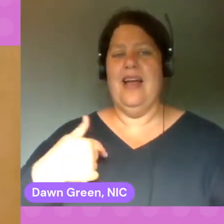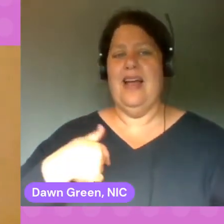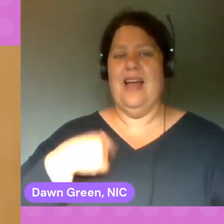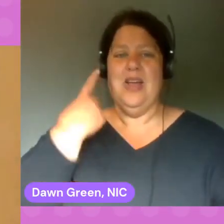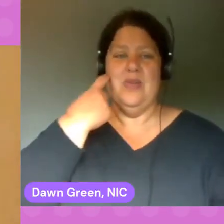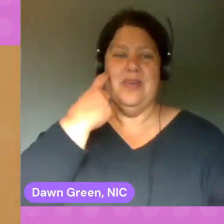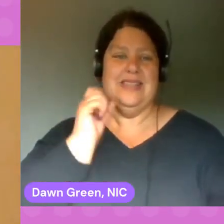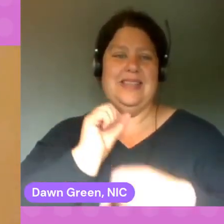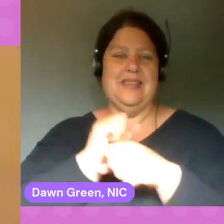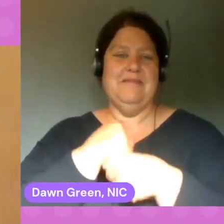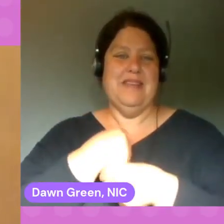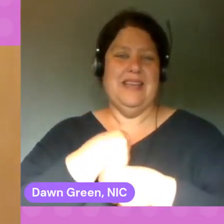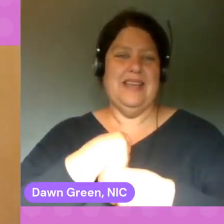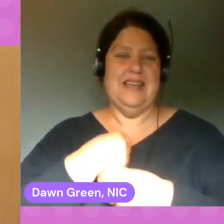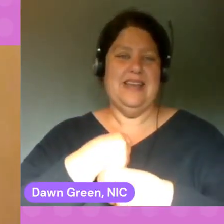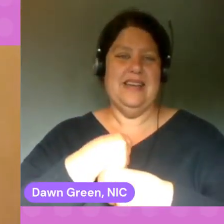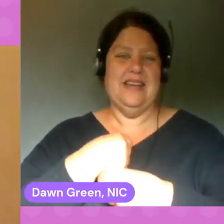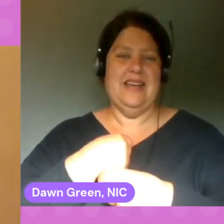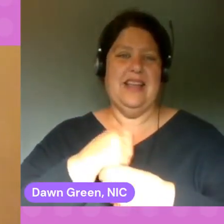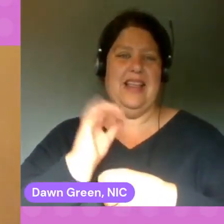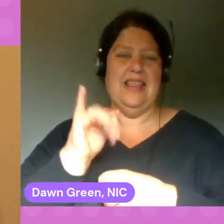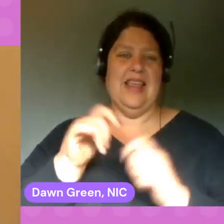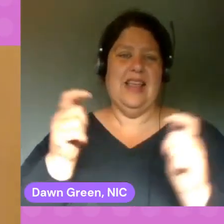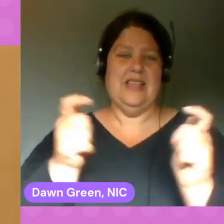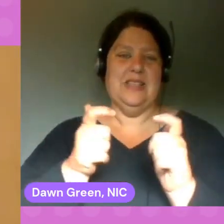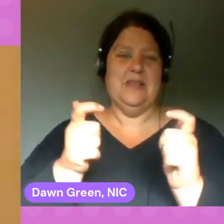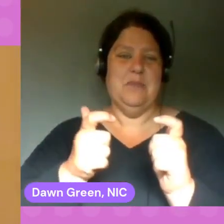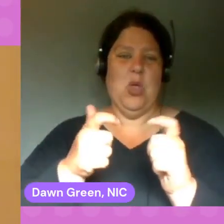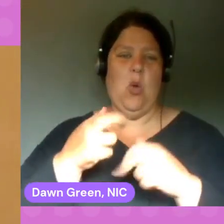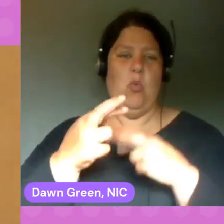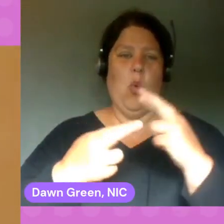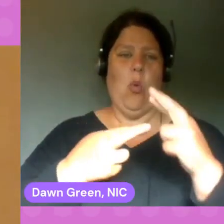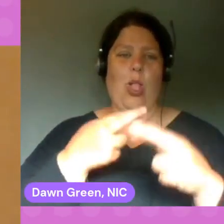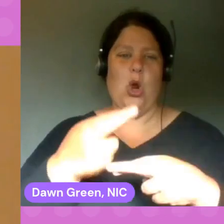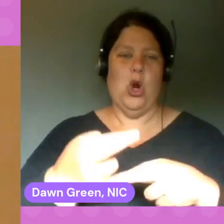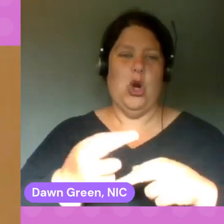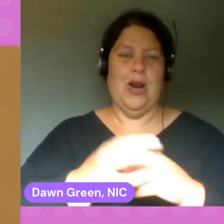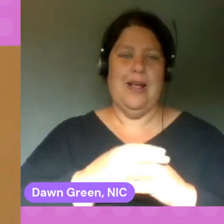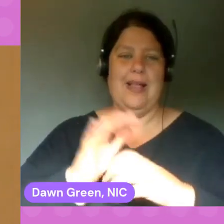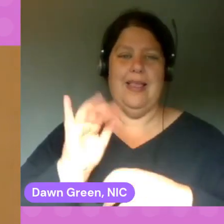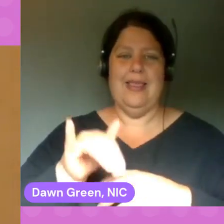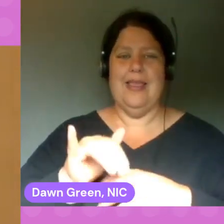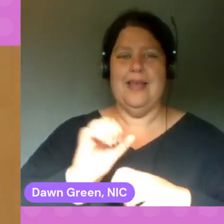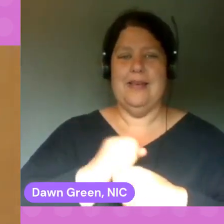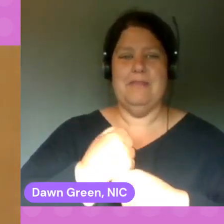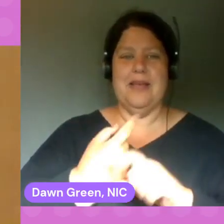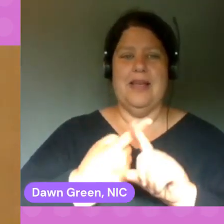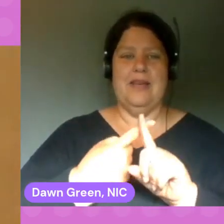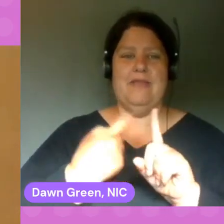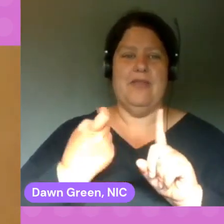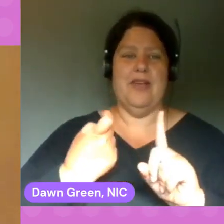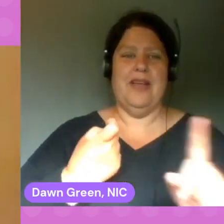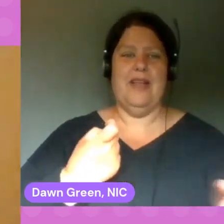made this small roller. It's just made of